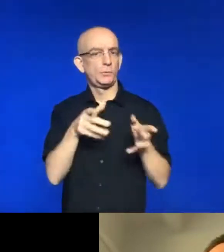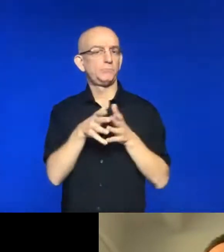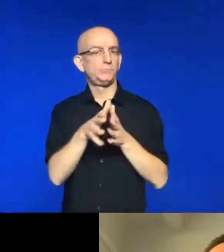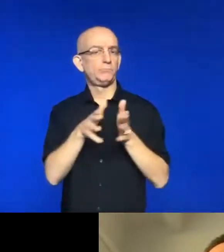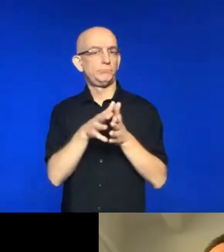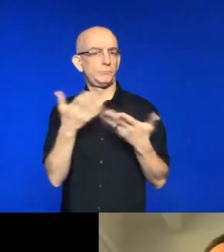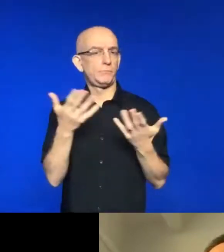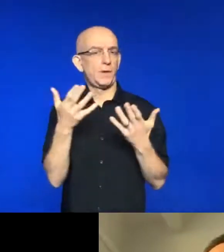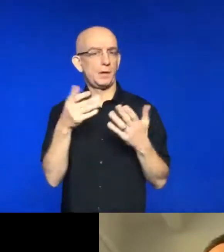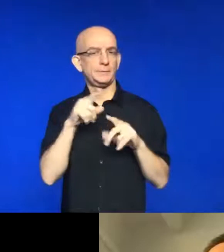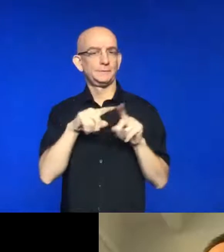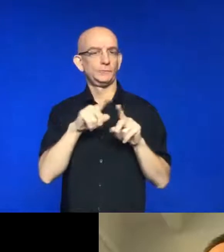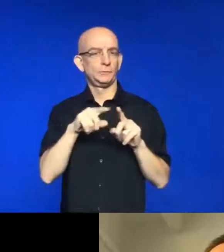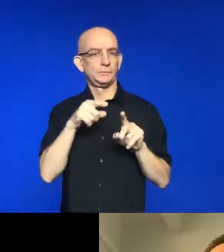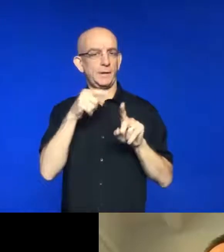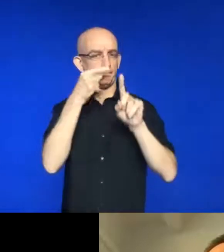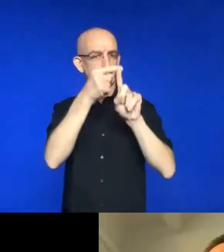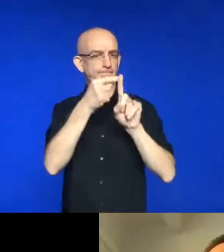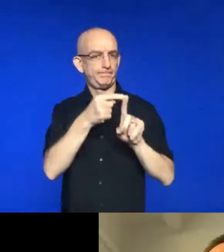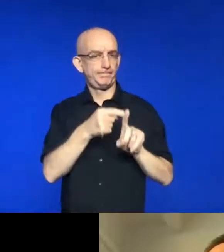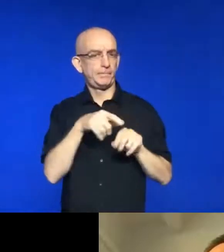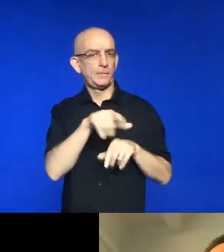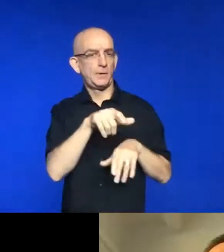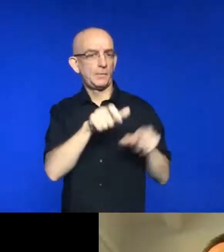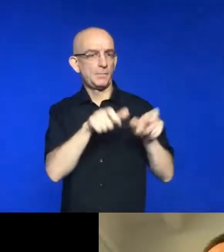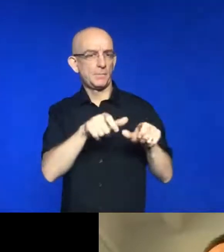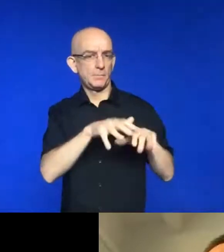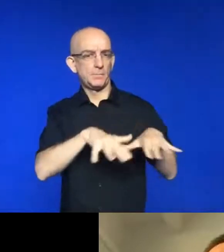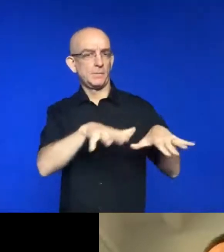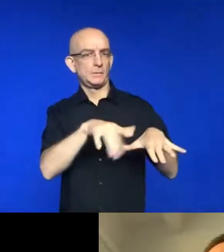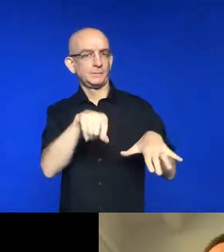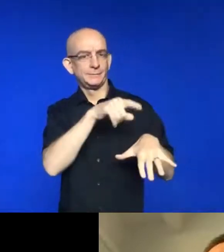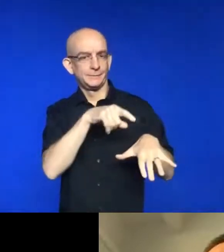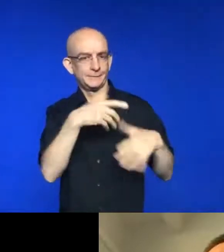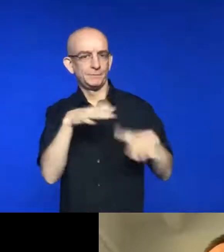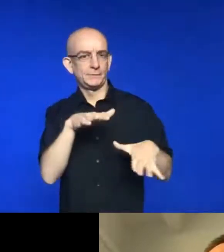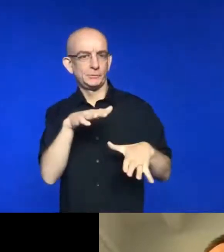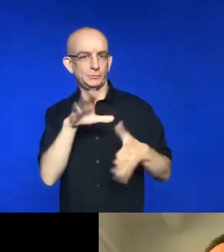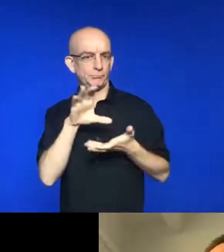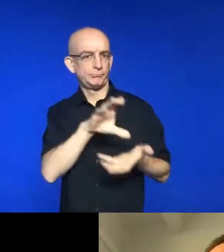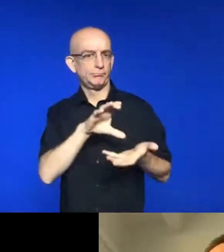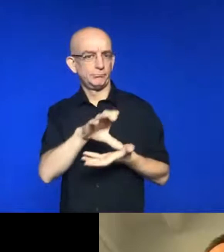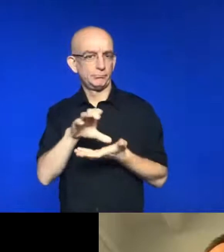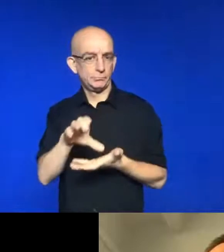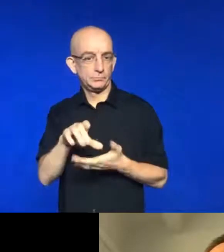or should receive this social protection benefits, a question